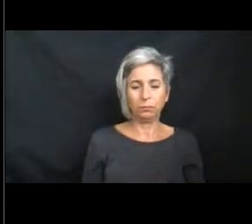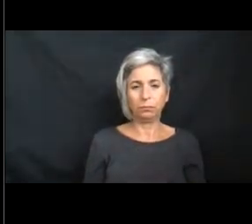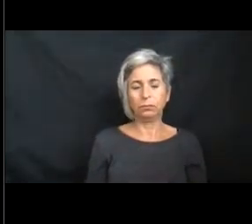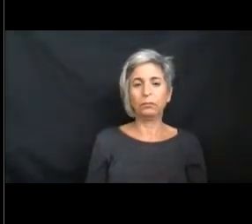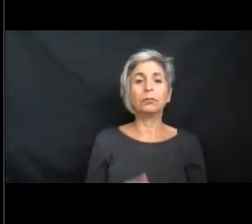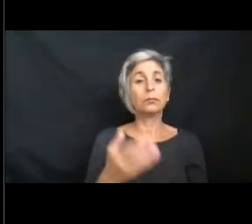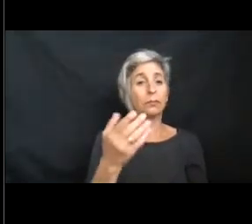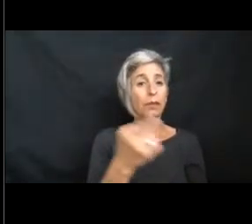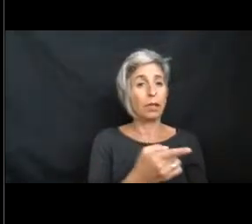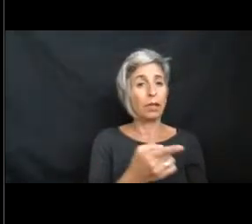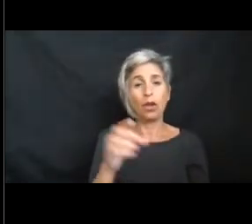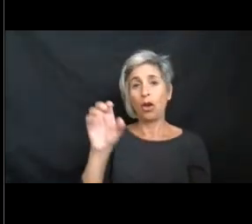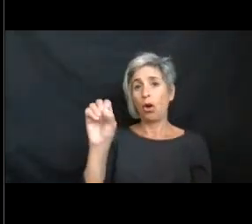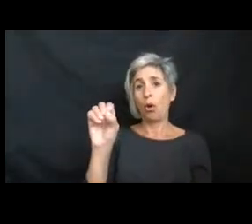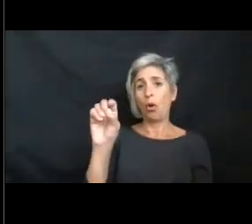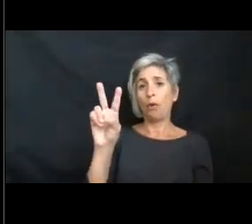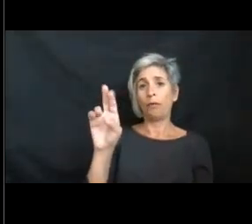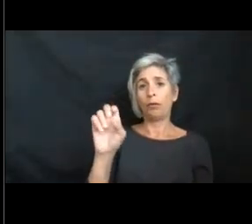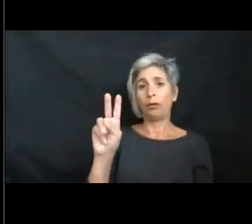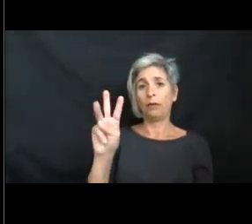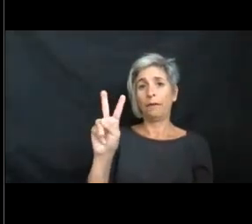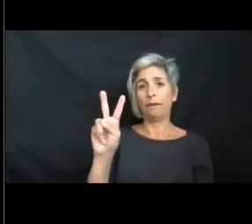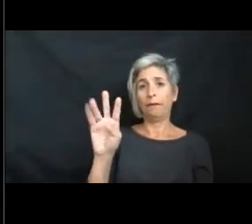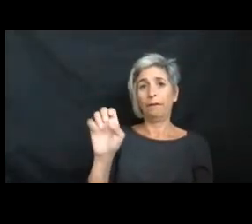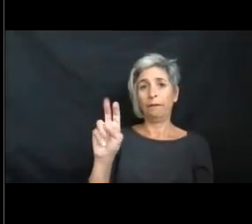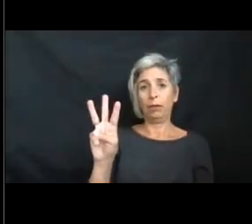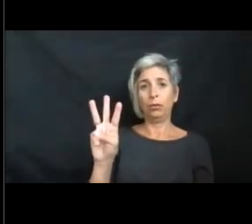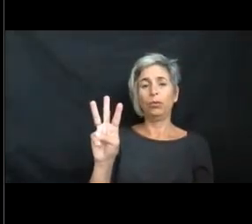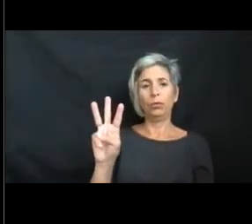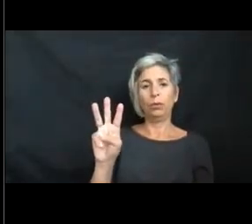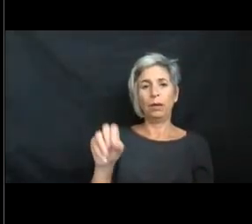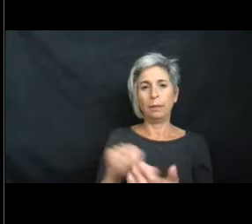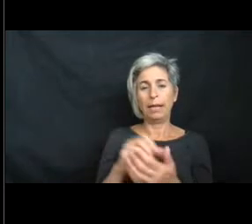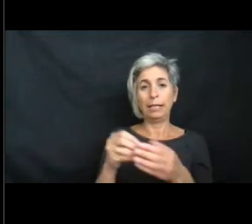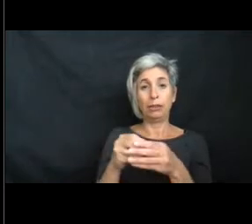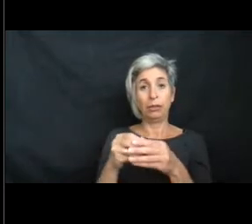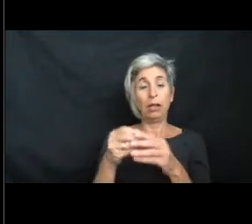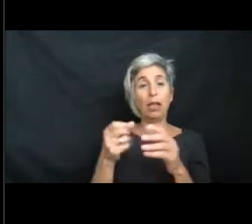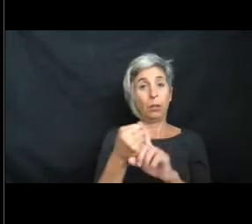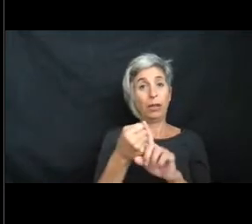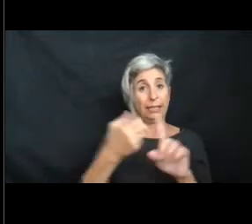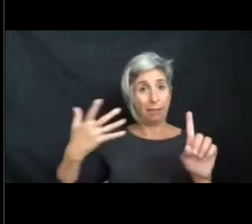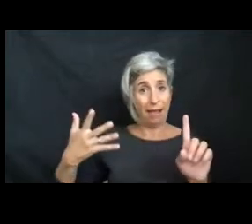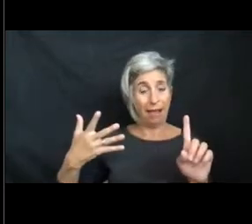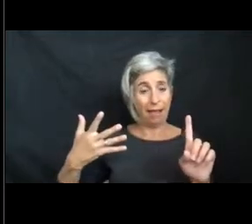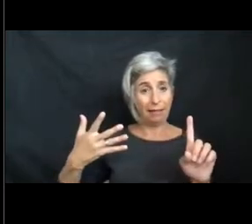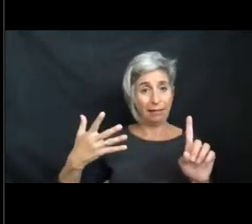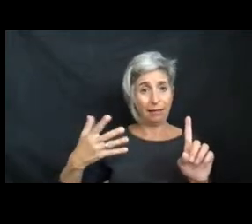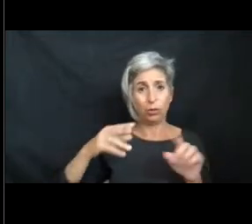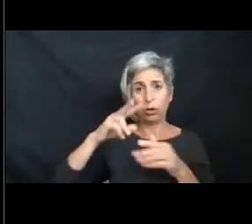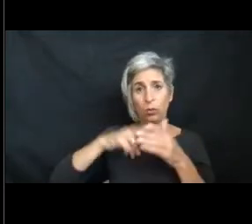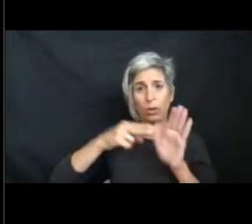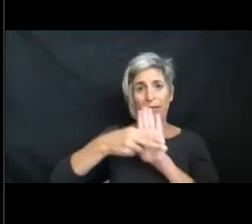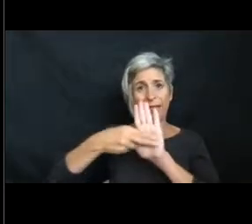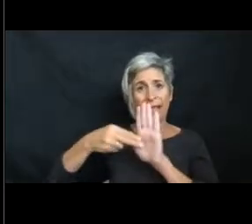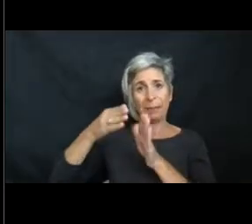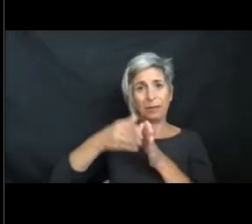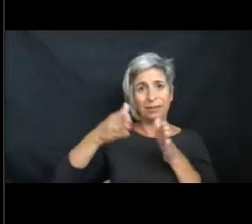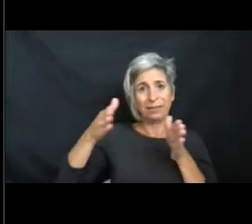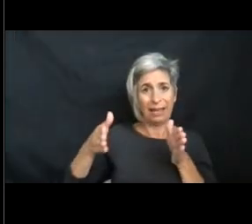So the overview page, the flyout menu expands and then you can read the labels that's next to them. And